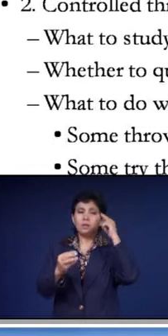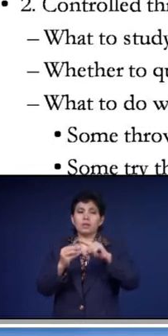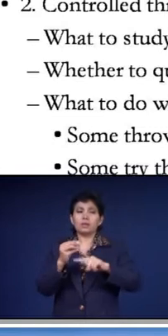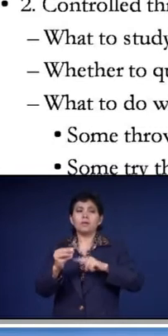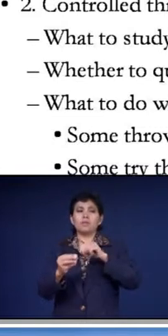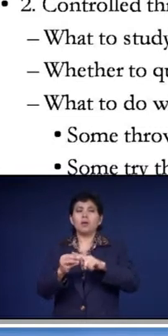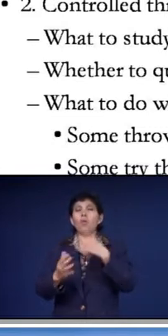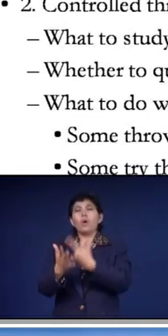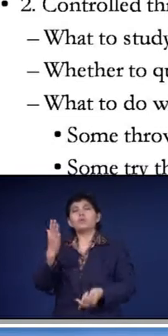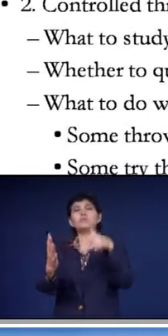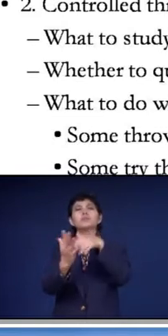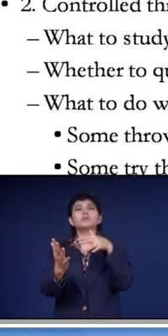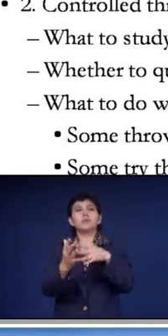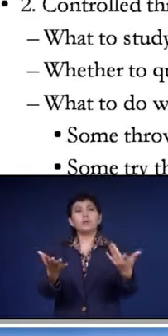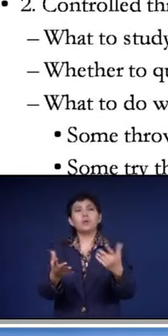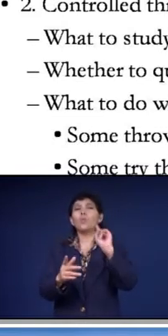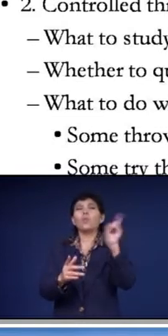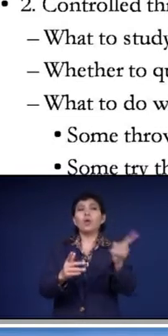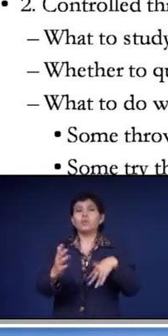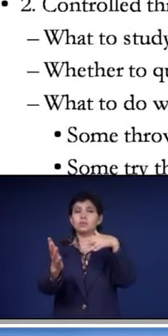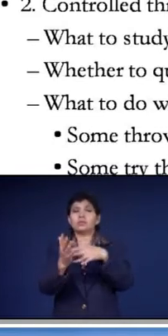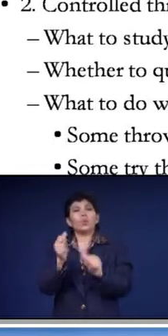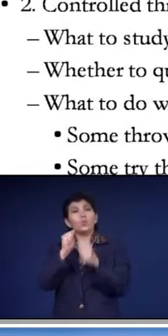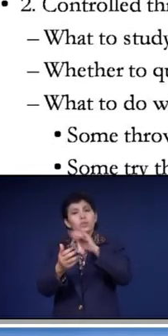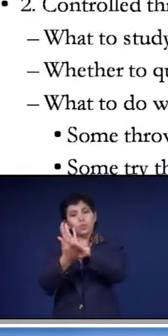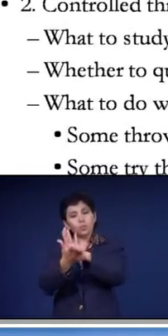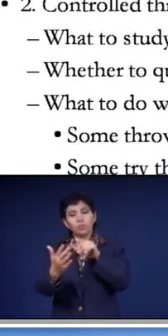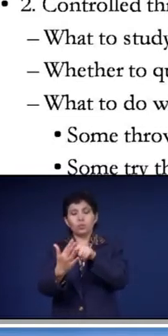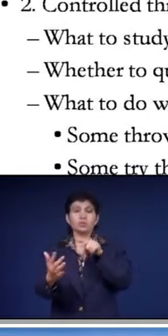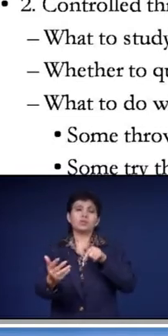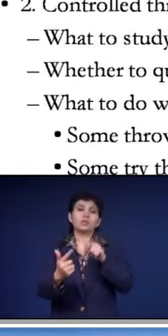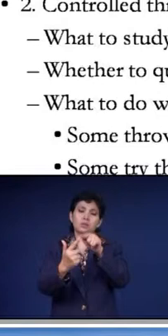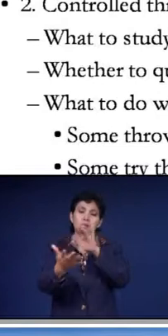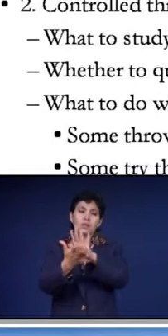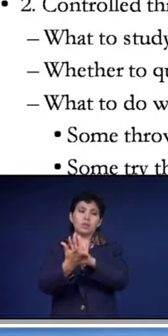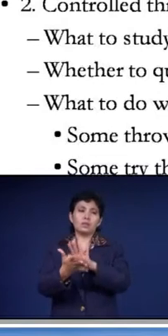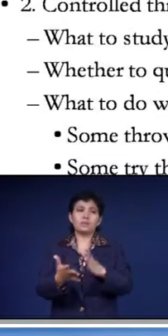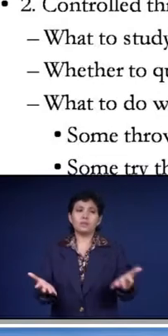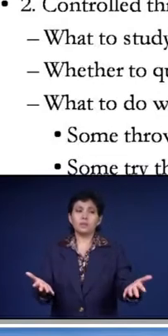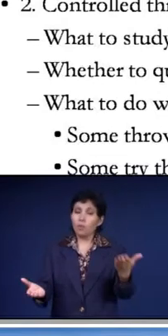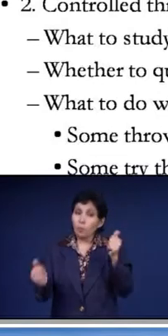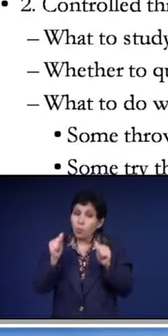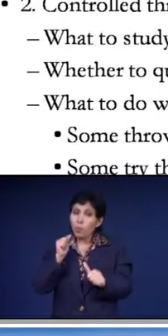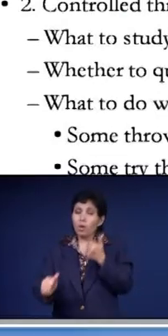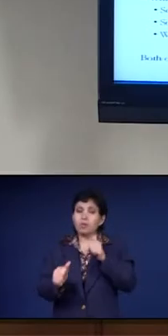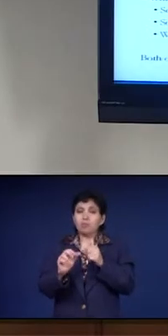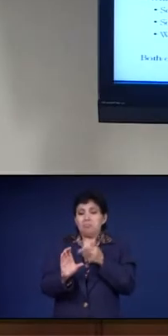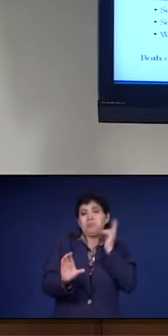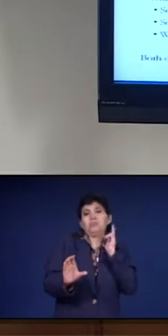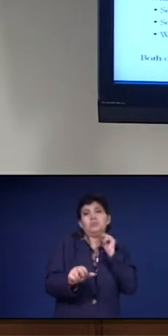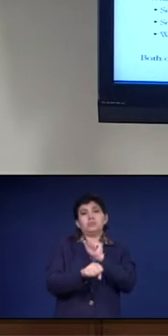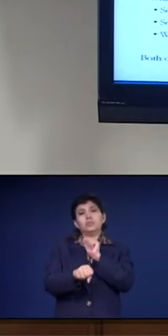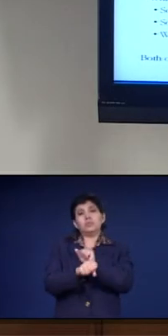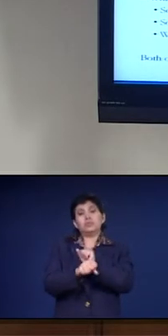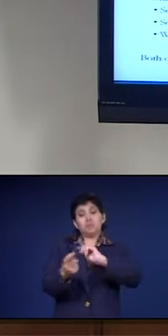the whole year what to study, where to study, which school to study. Or next one, whether to quit job, whether